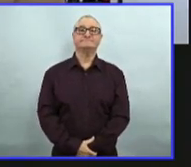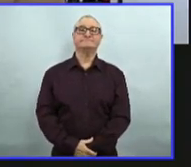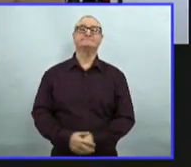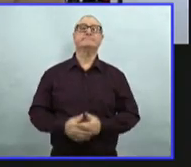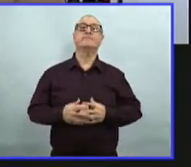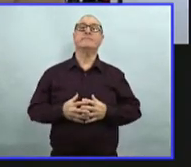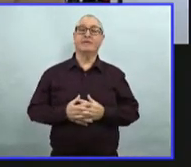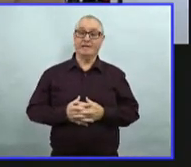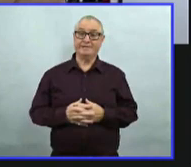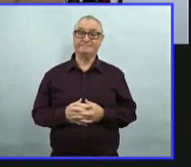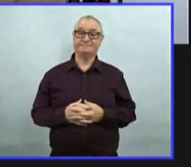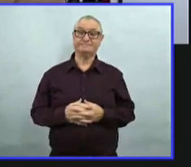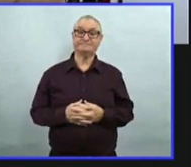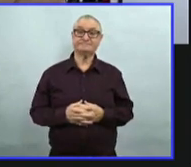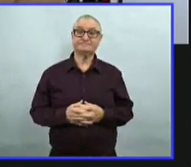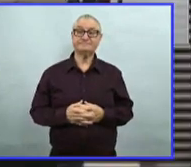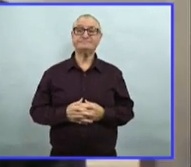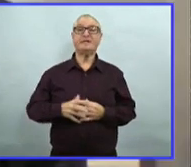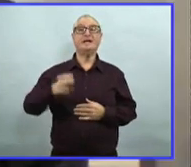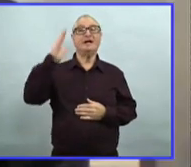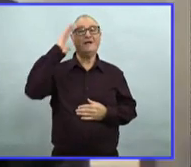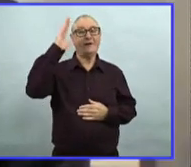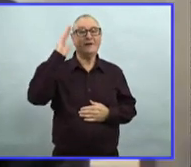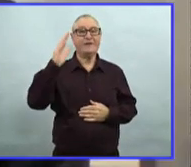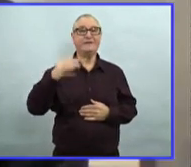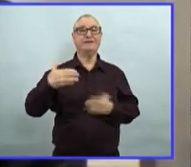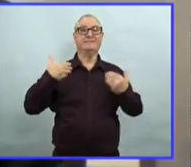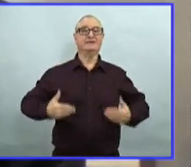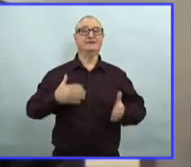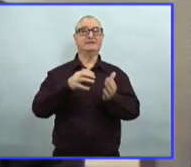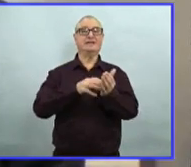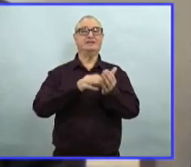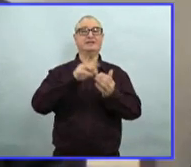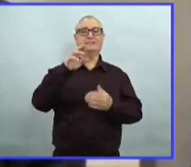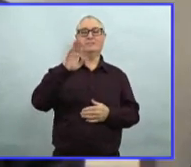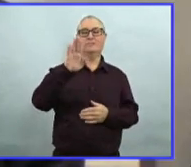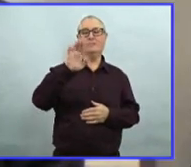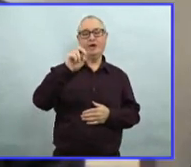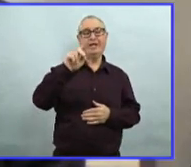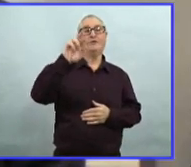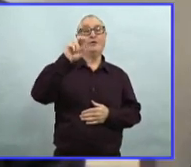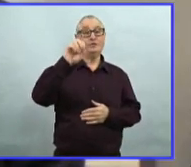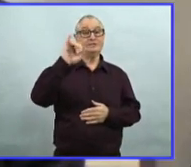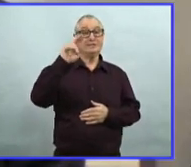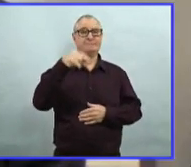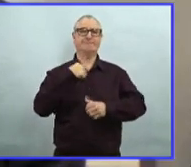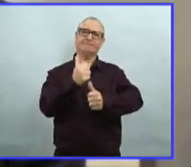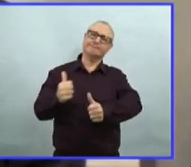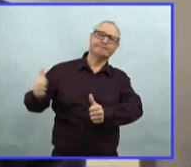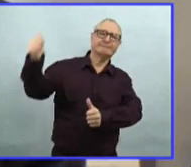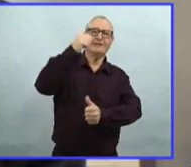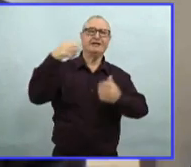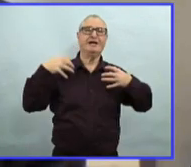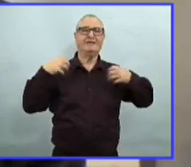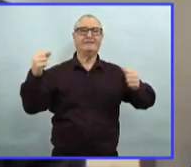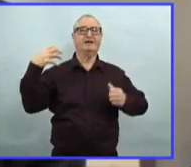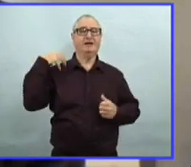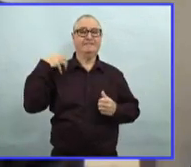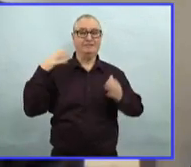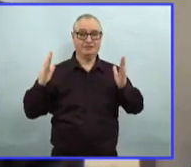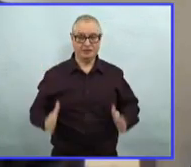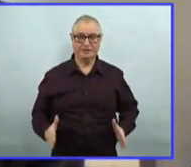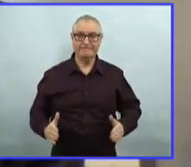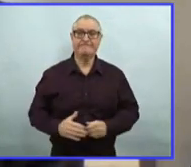afternoon, everyone. I'm Brent Roussin, Chief Provincial Public Health Officer for Manitoba. We're continuing to see an increased number